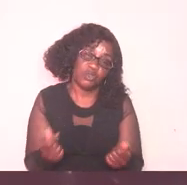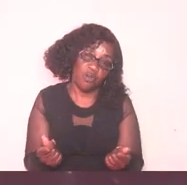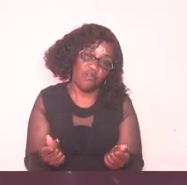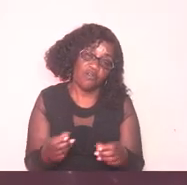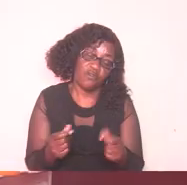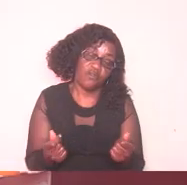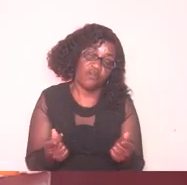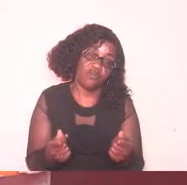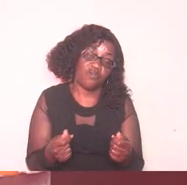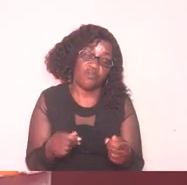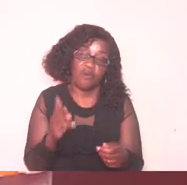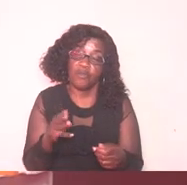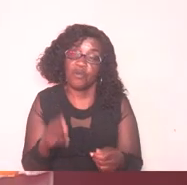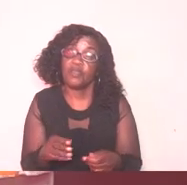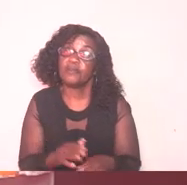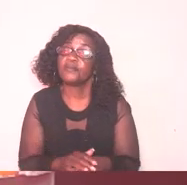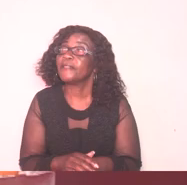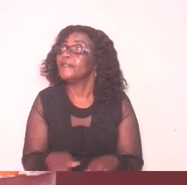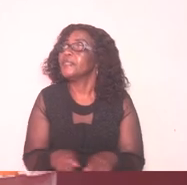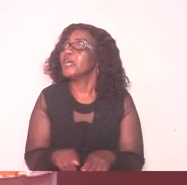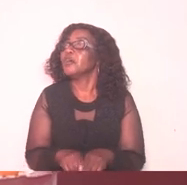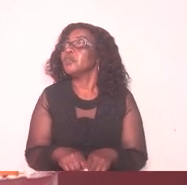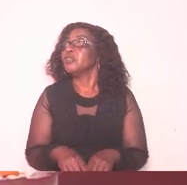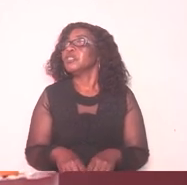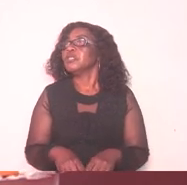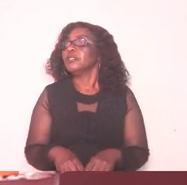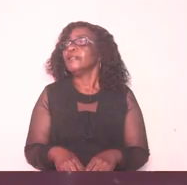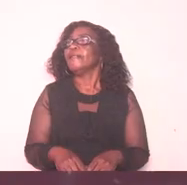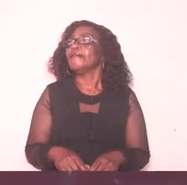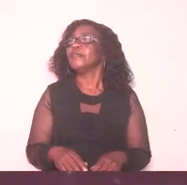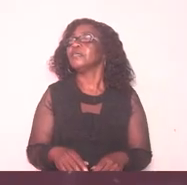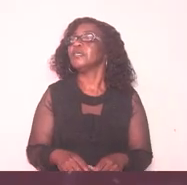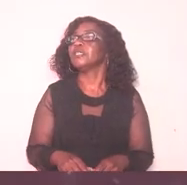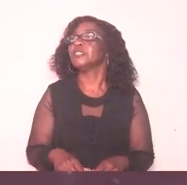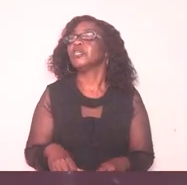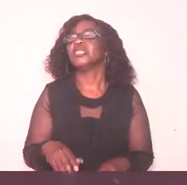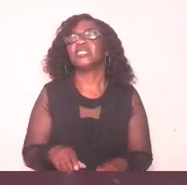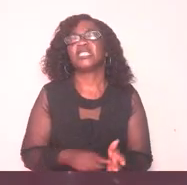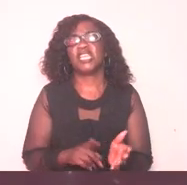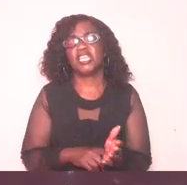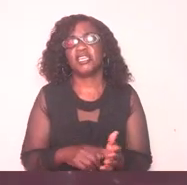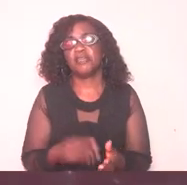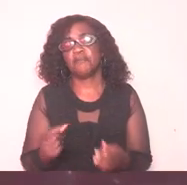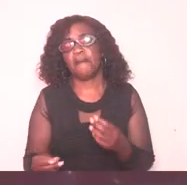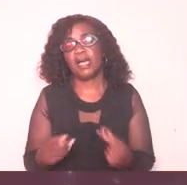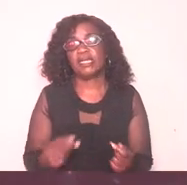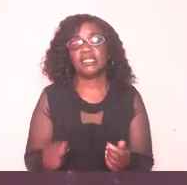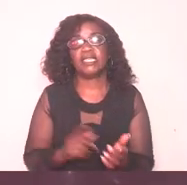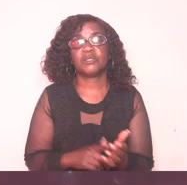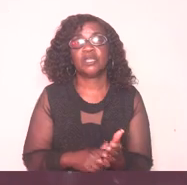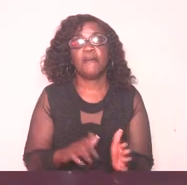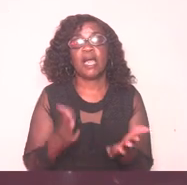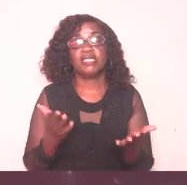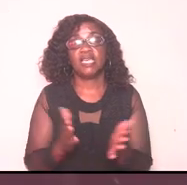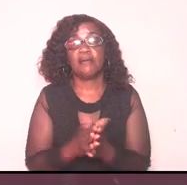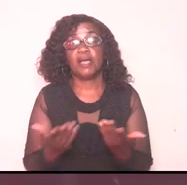don't think you curtail it by just putting a bar. Right now, children host vuzu parties, children host sex parties, and just because we don't have a law that protects them,